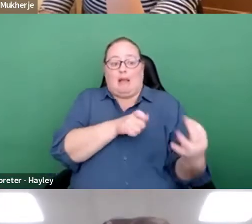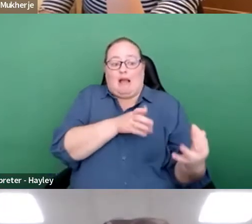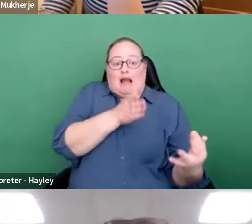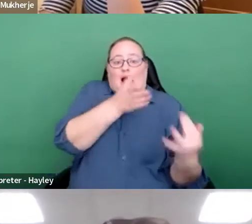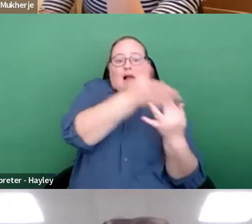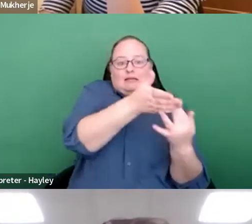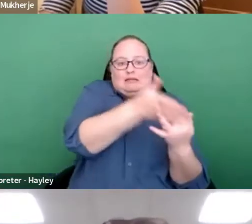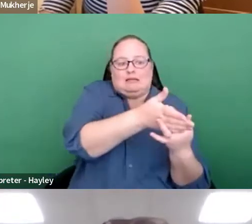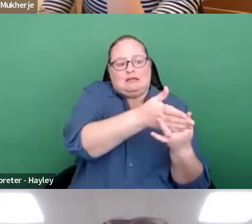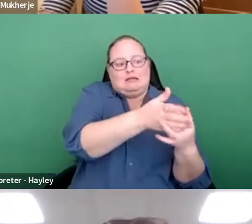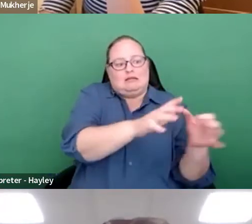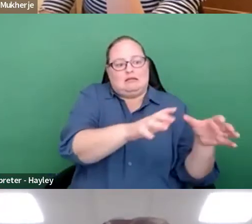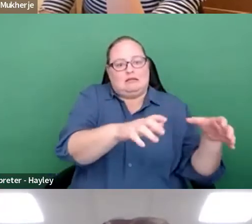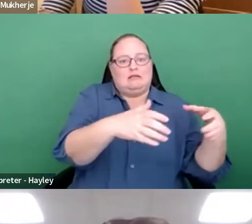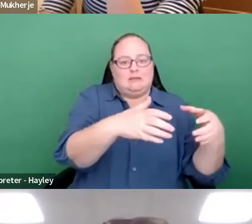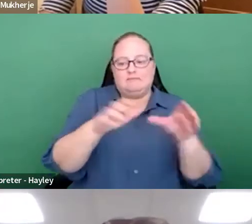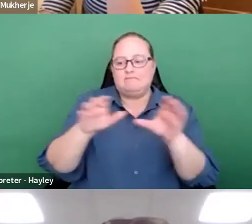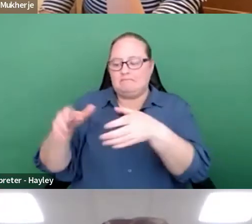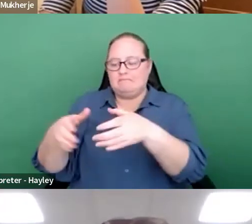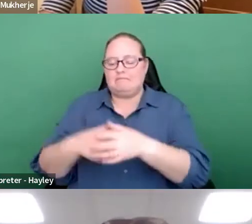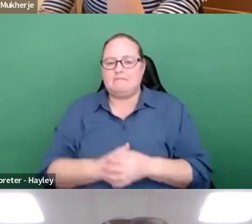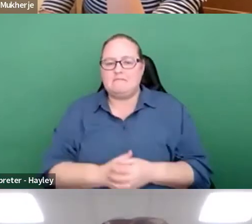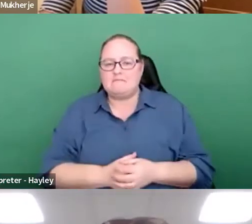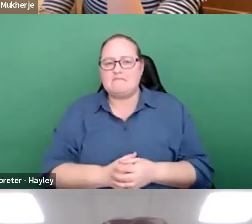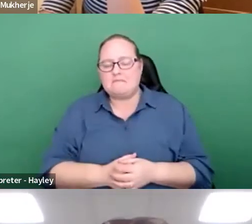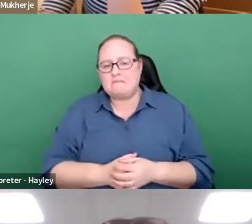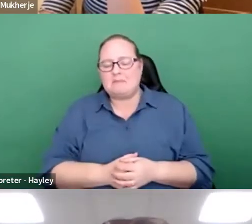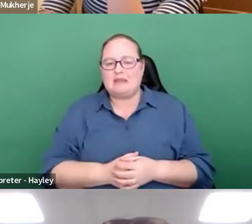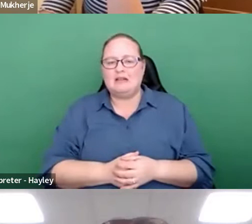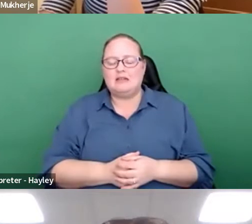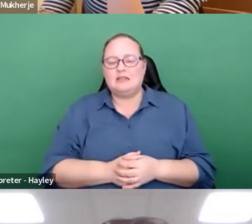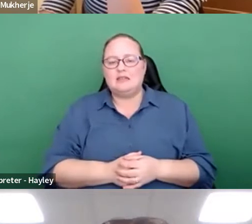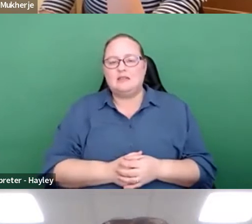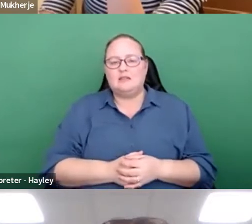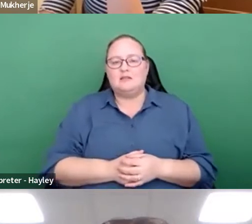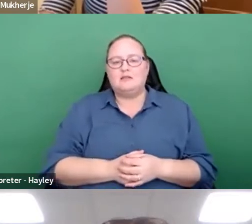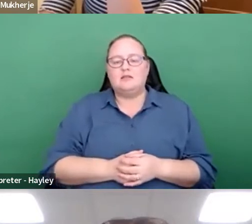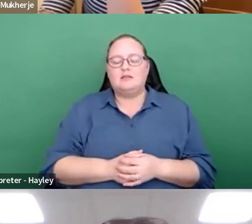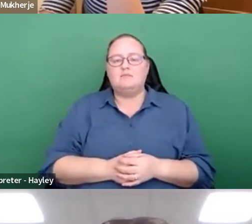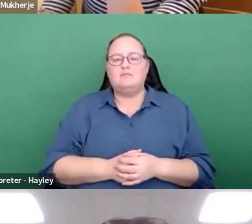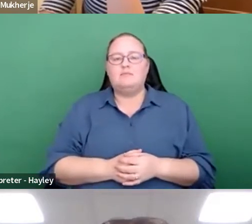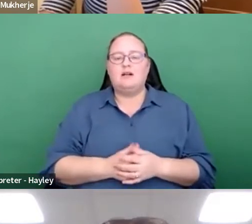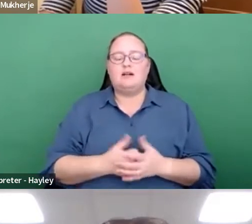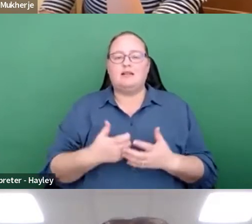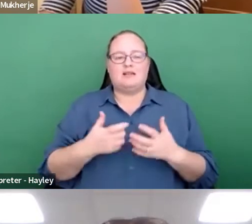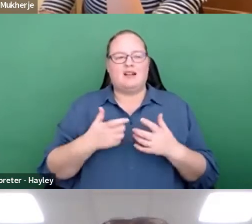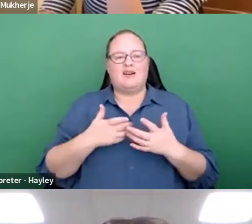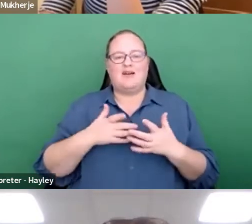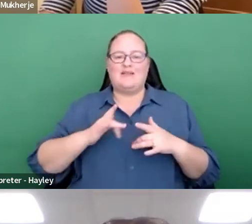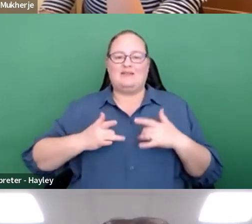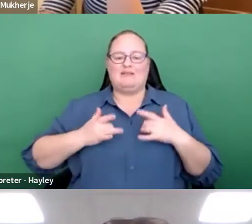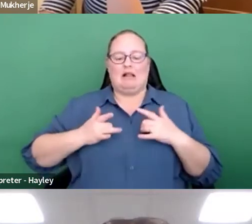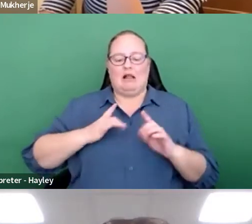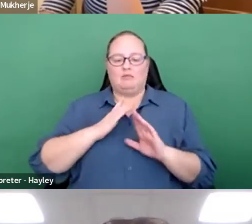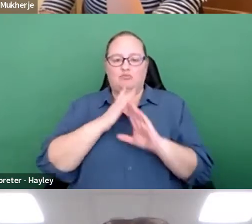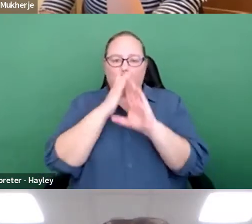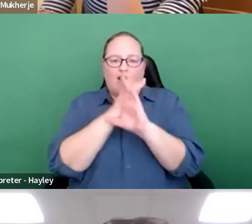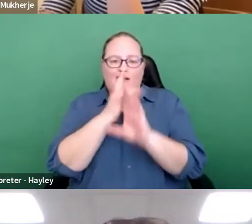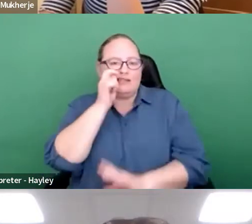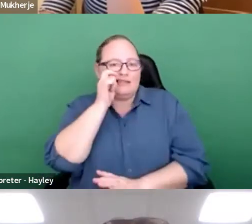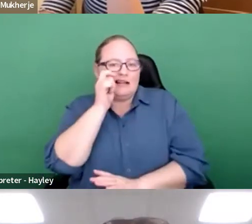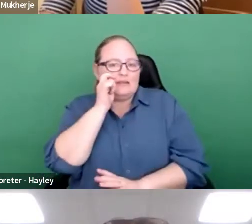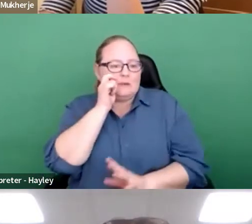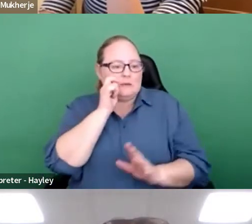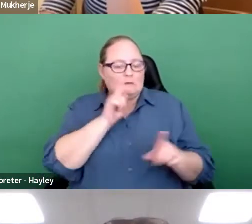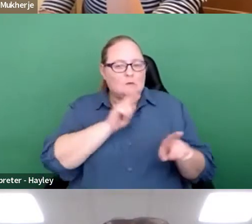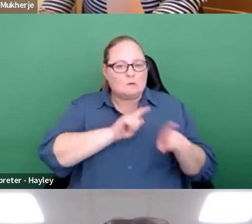technical terms are for this, was a game of private detective being, so to speak, trying to